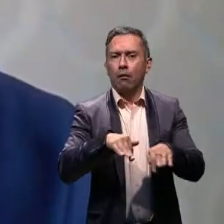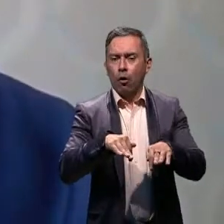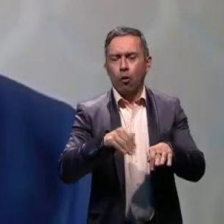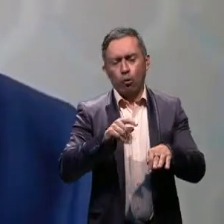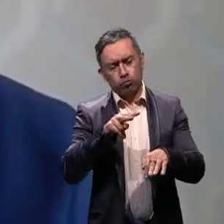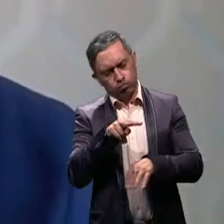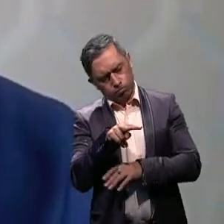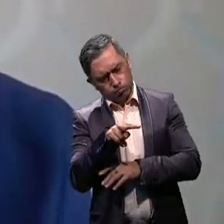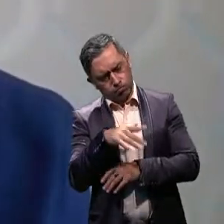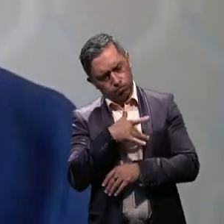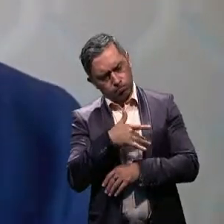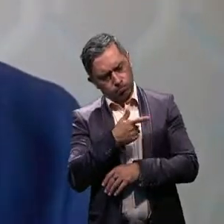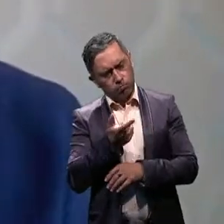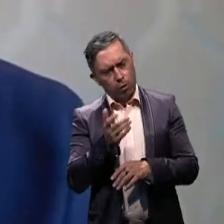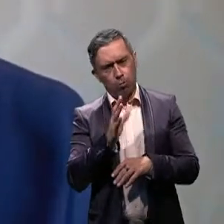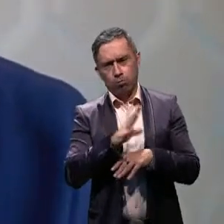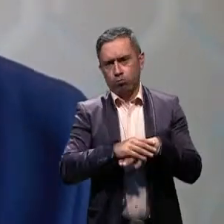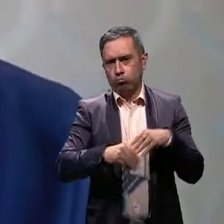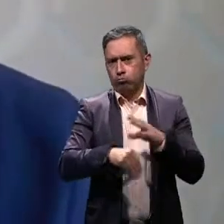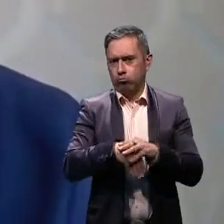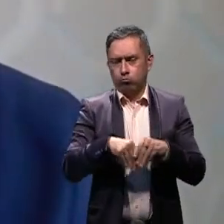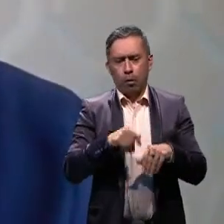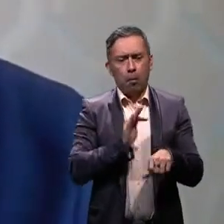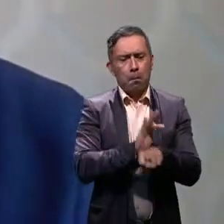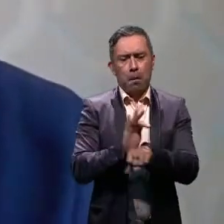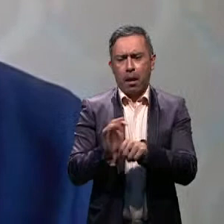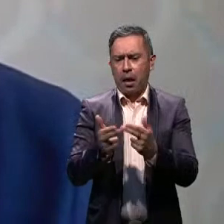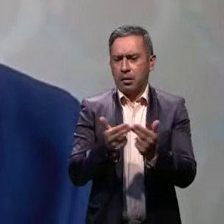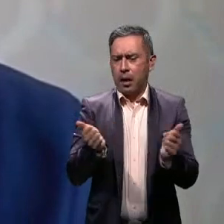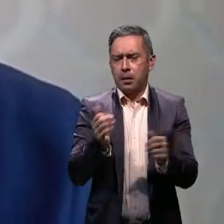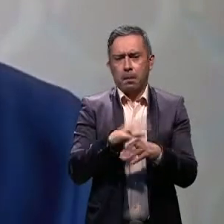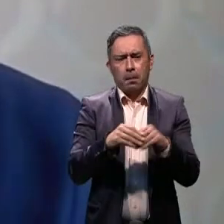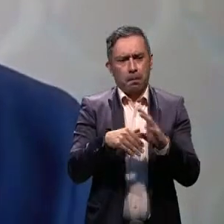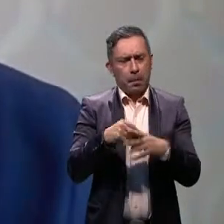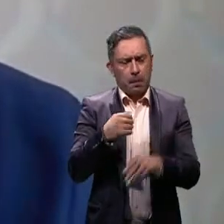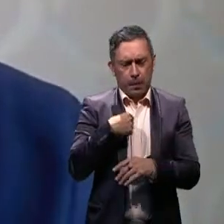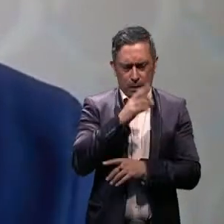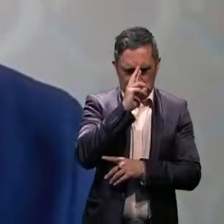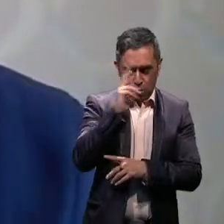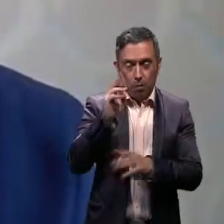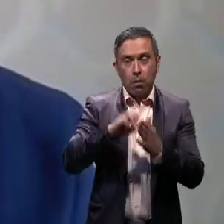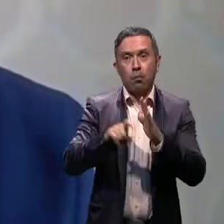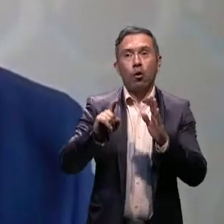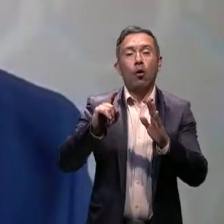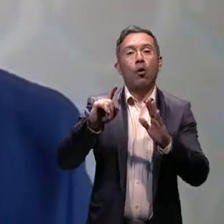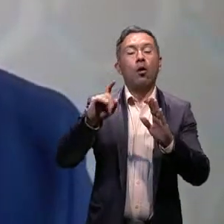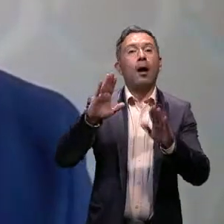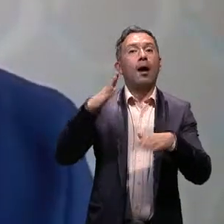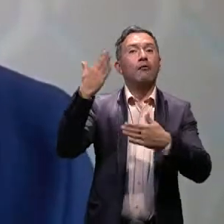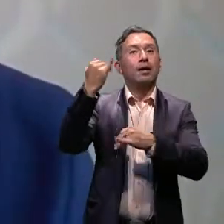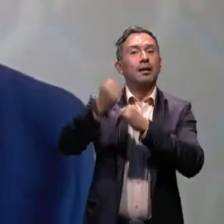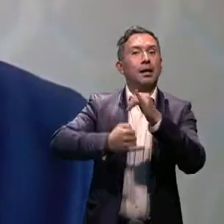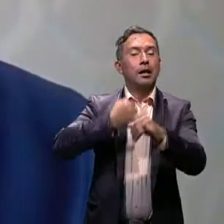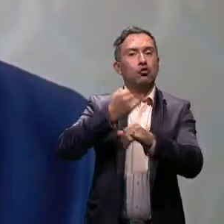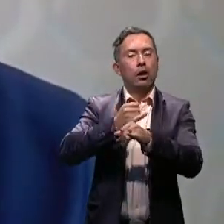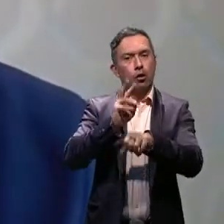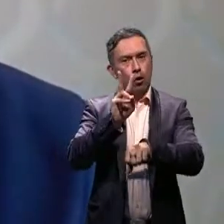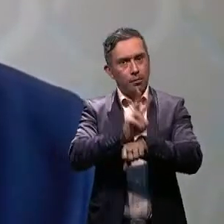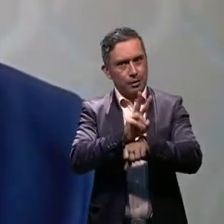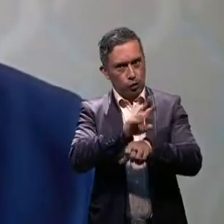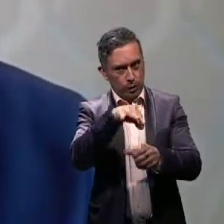by, and we can judge this work with impartiality, like for example, by